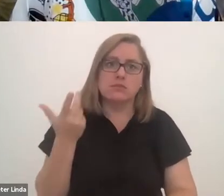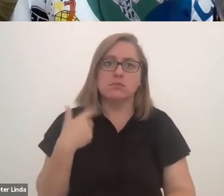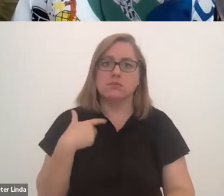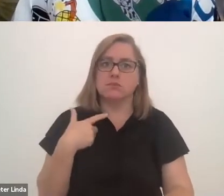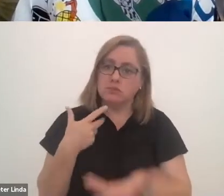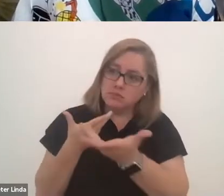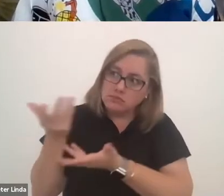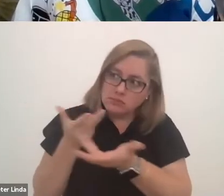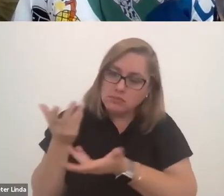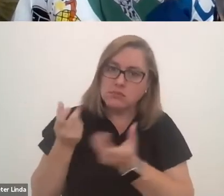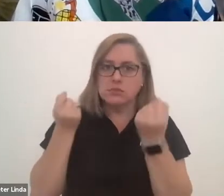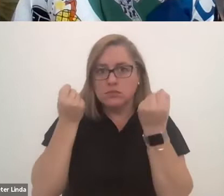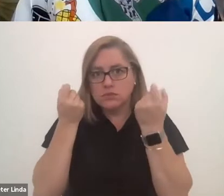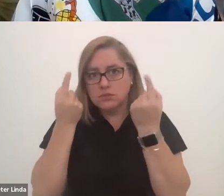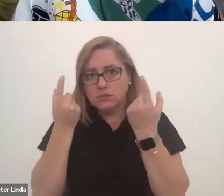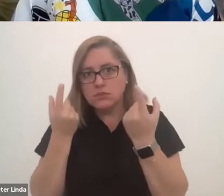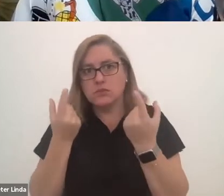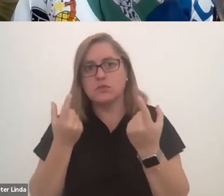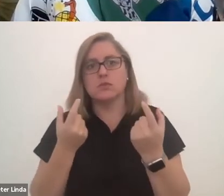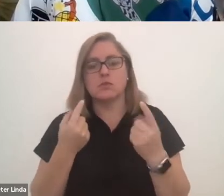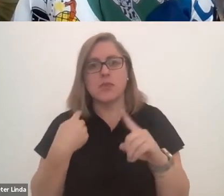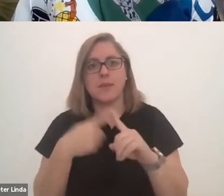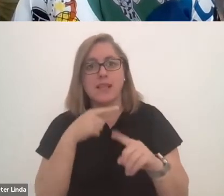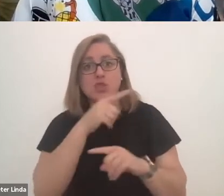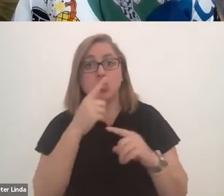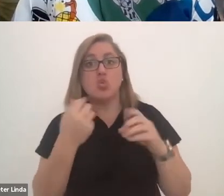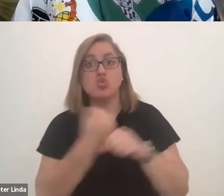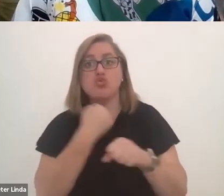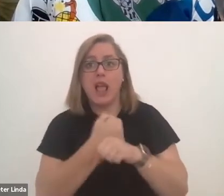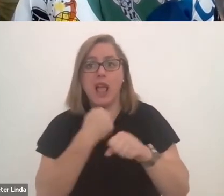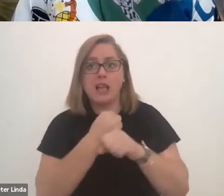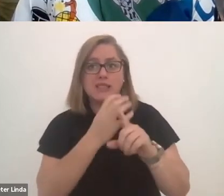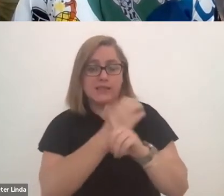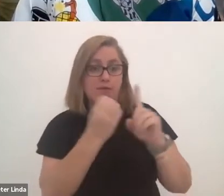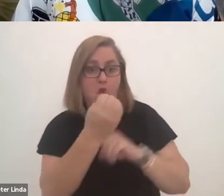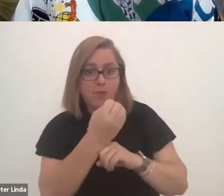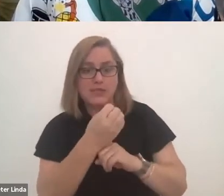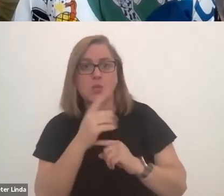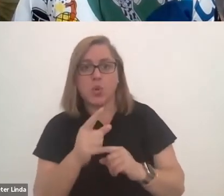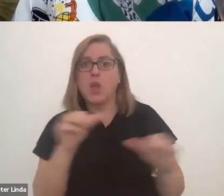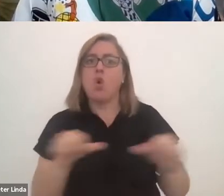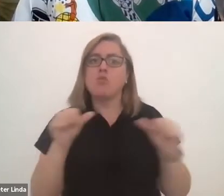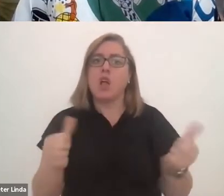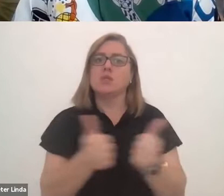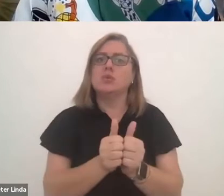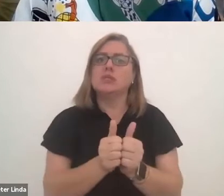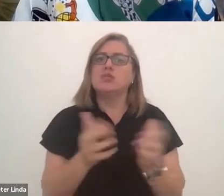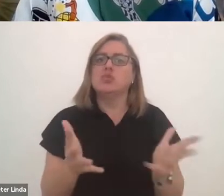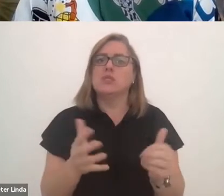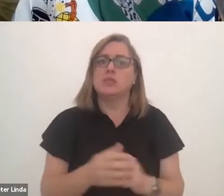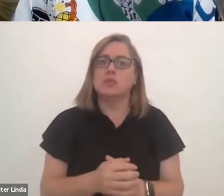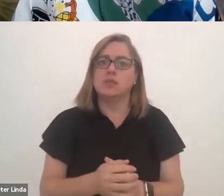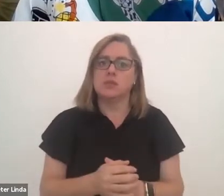And again, I guess to foster an environment where it's okay to have a disagreement, and that isn't